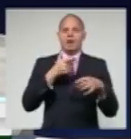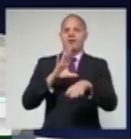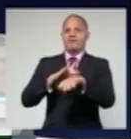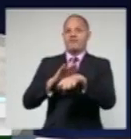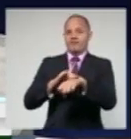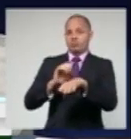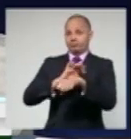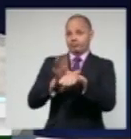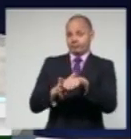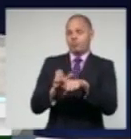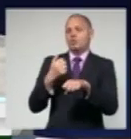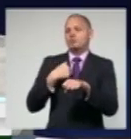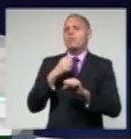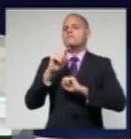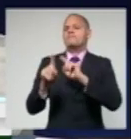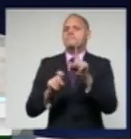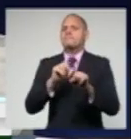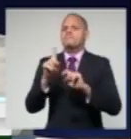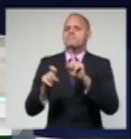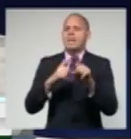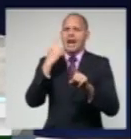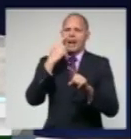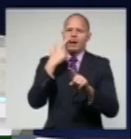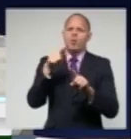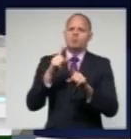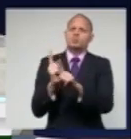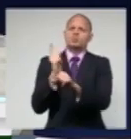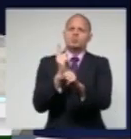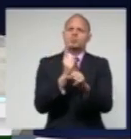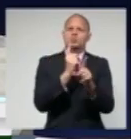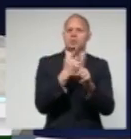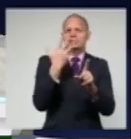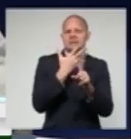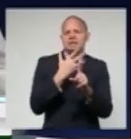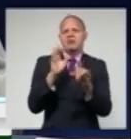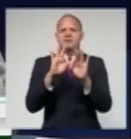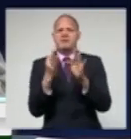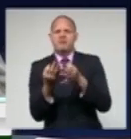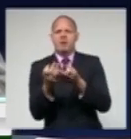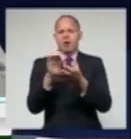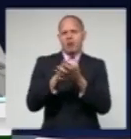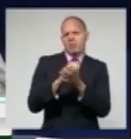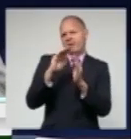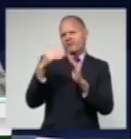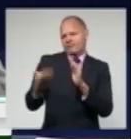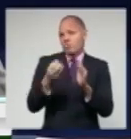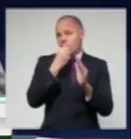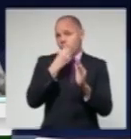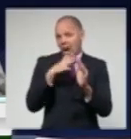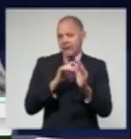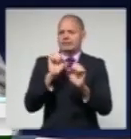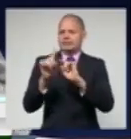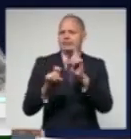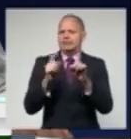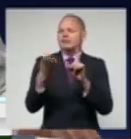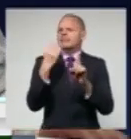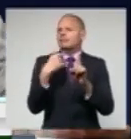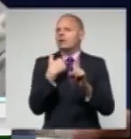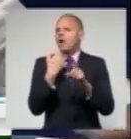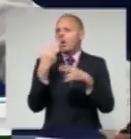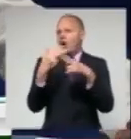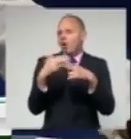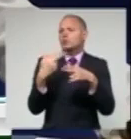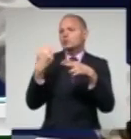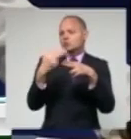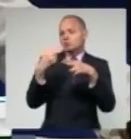up to date did not present any symptoms while being tested, that is 70.8% over the last